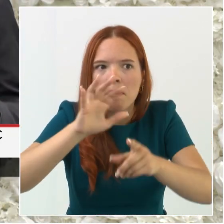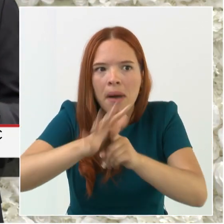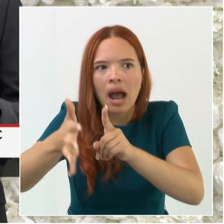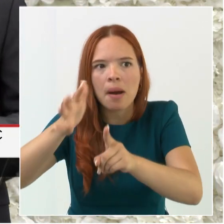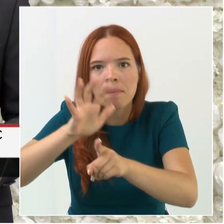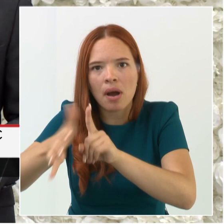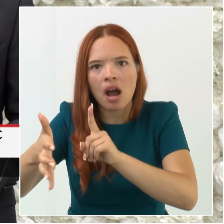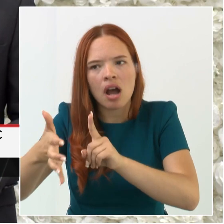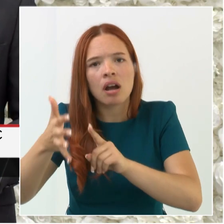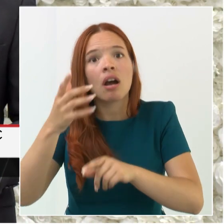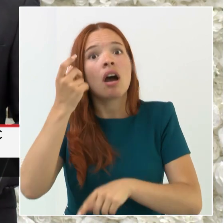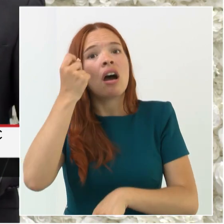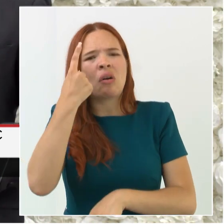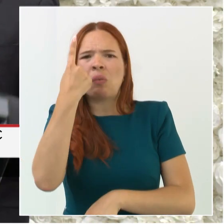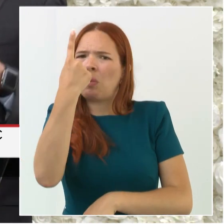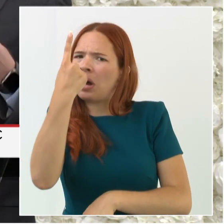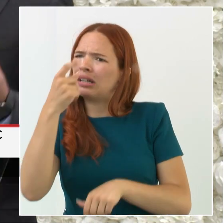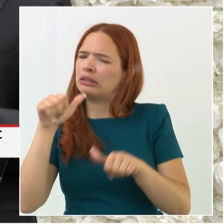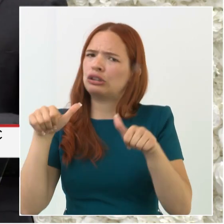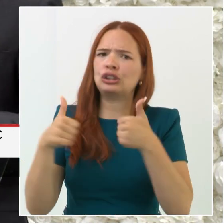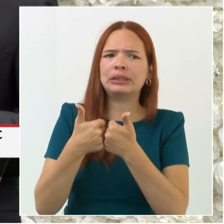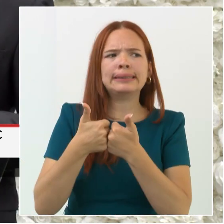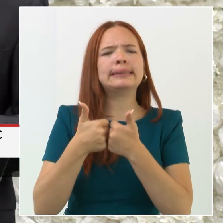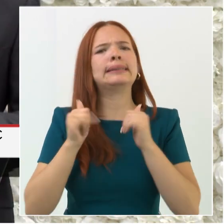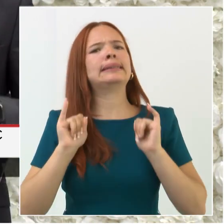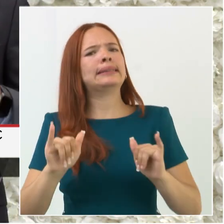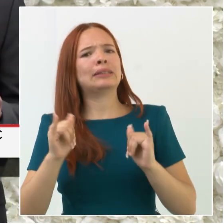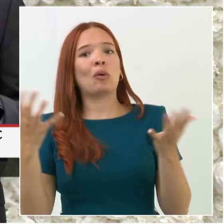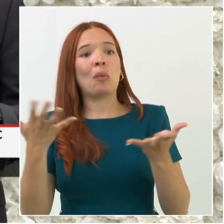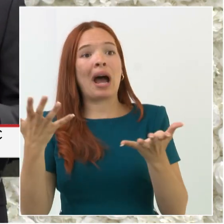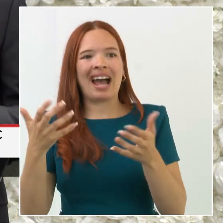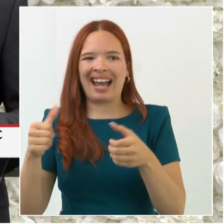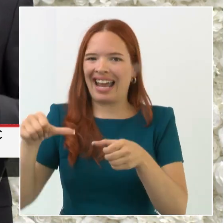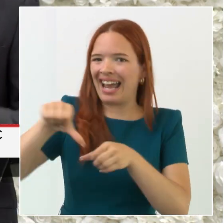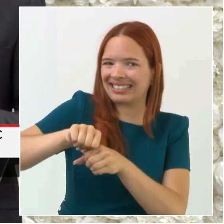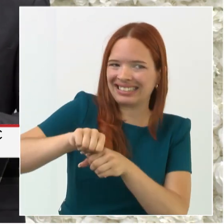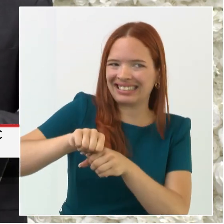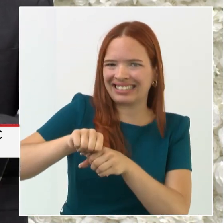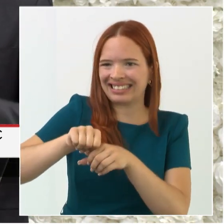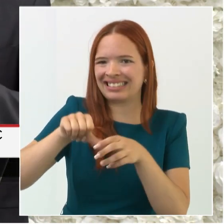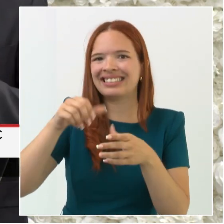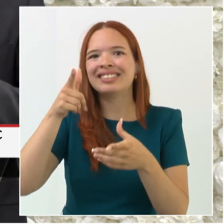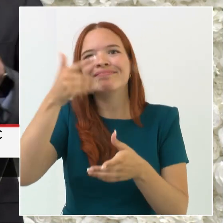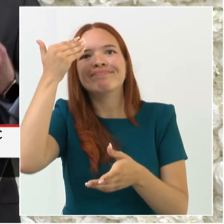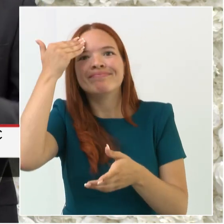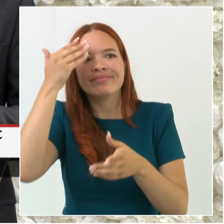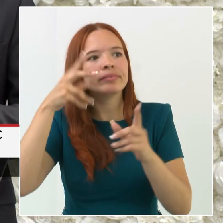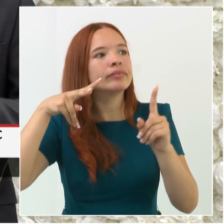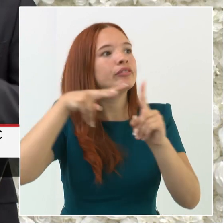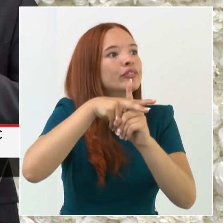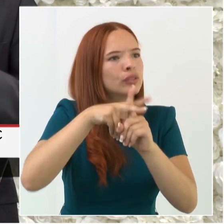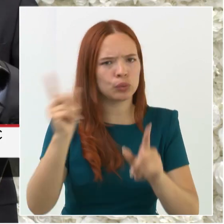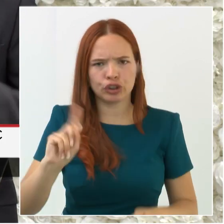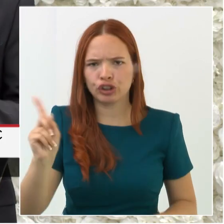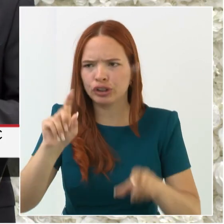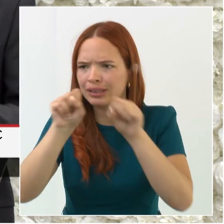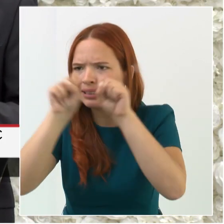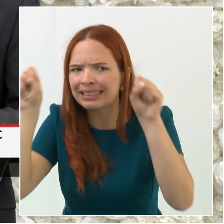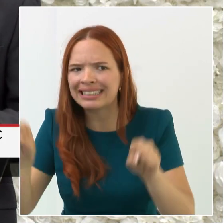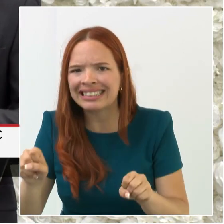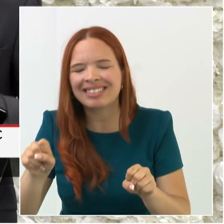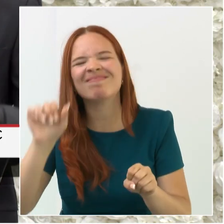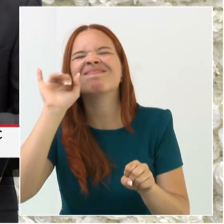battery electric vehicle is charging infrastructure. So there's a lot of cities that are challenged in being able to really